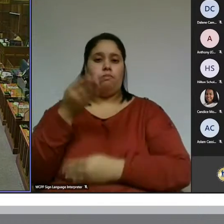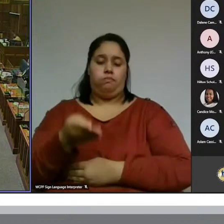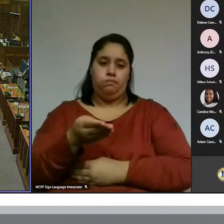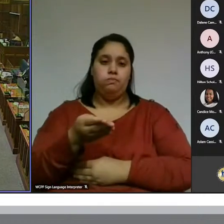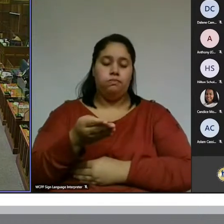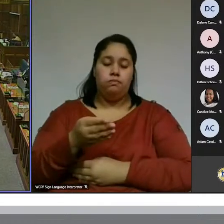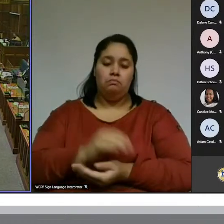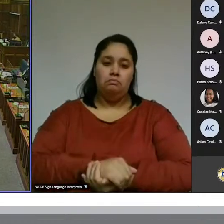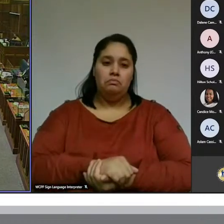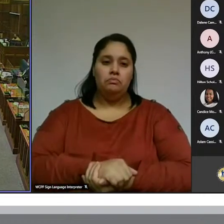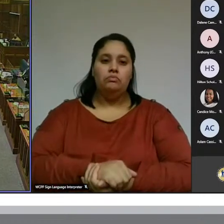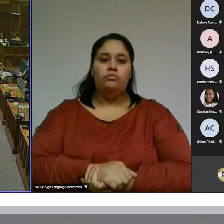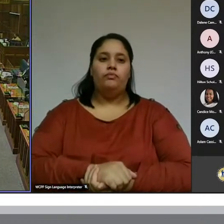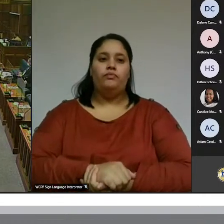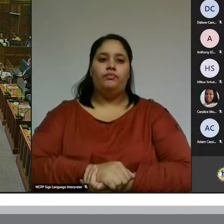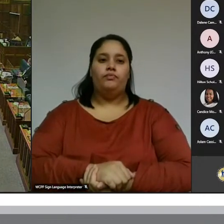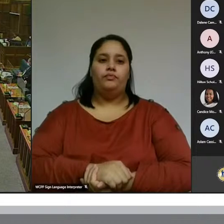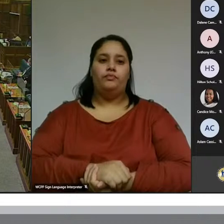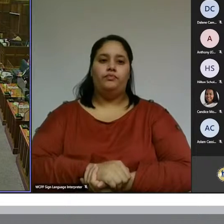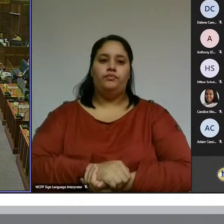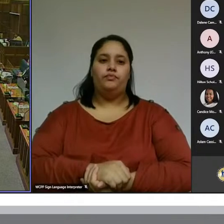with us today,